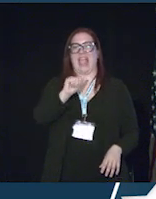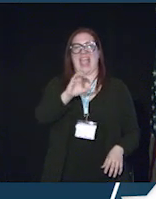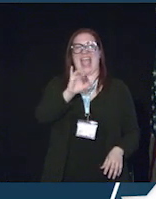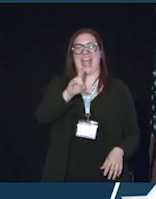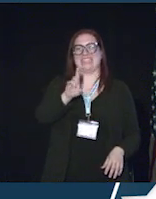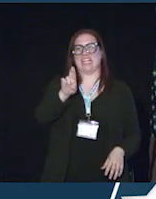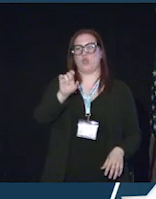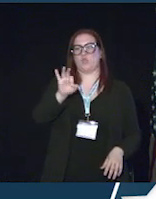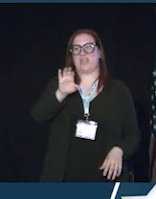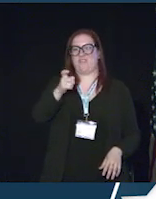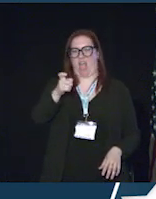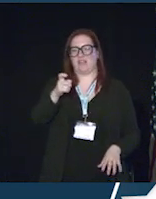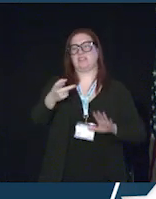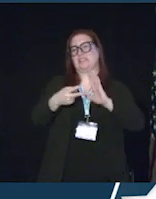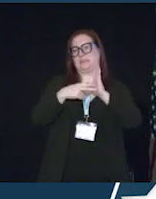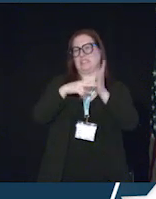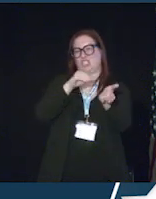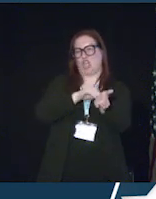feeding tube.